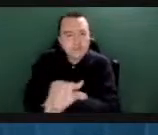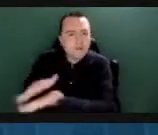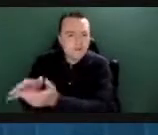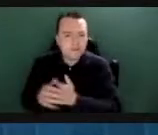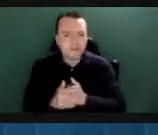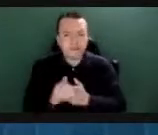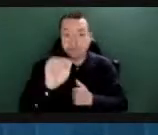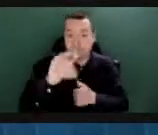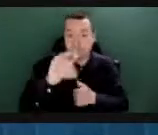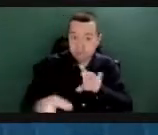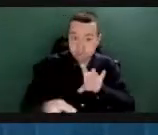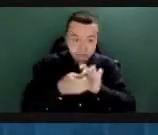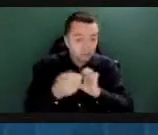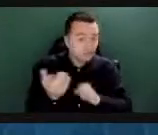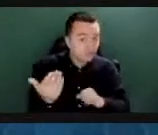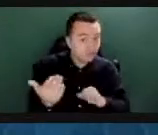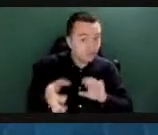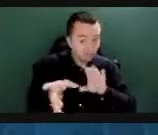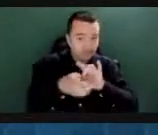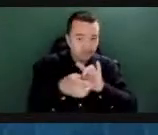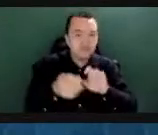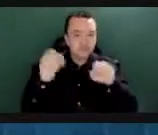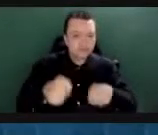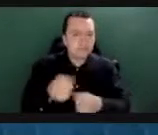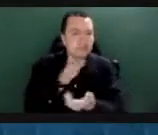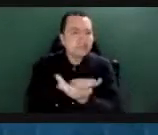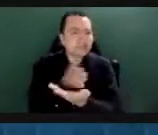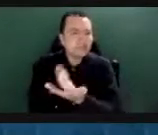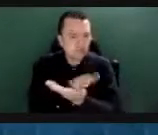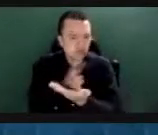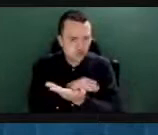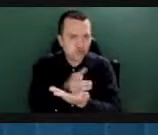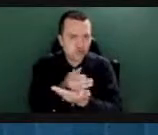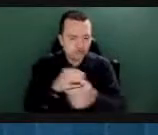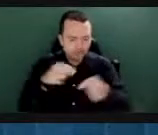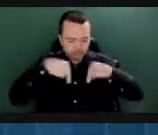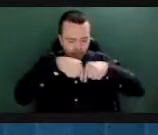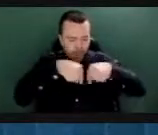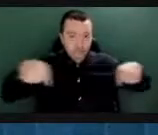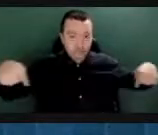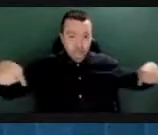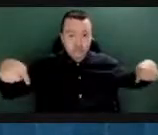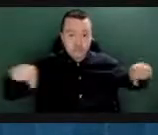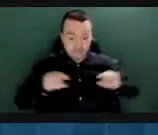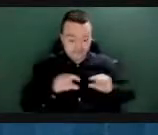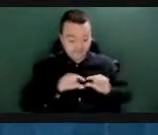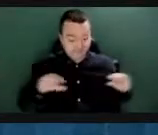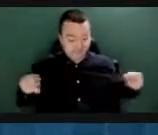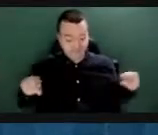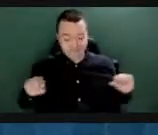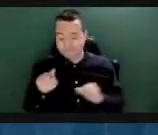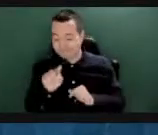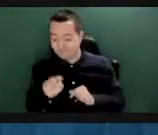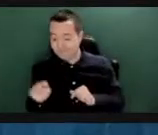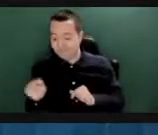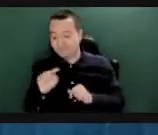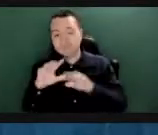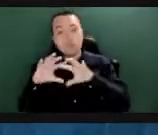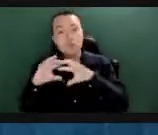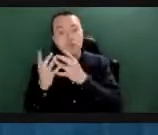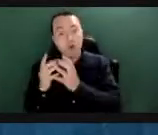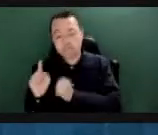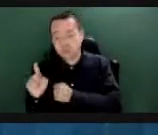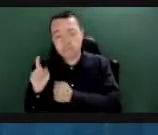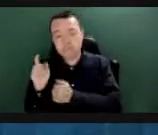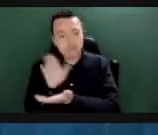interpretación en cualquiera de los idiomas presionando el botón de interpretación en la parte inferior de su pantalla. Professor